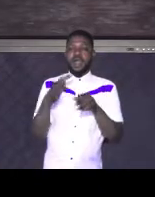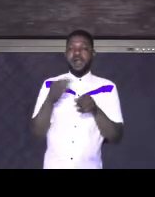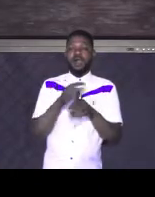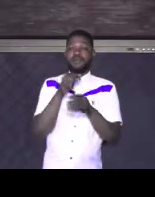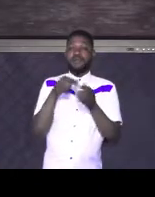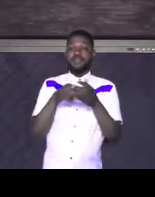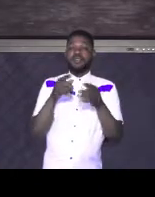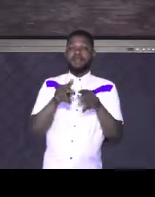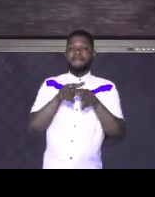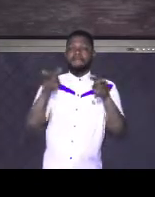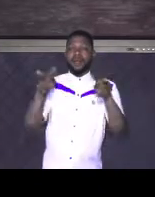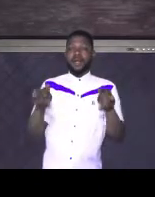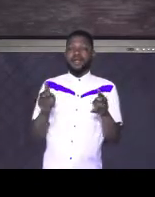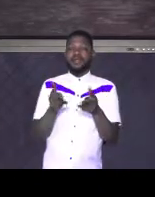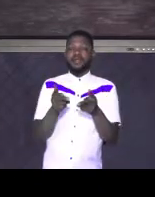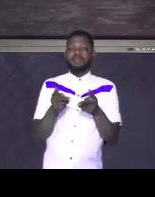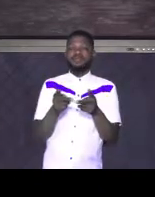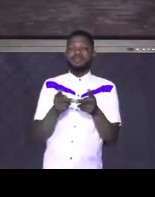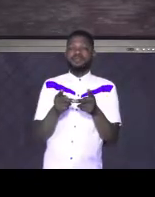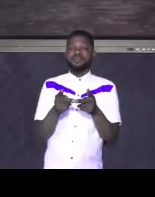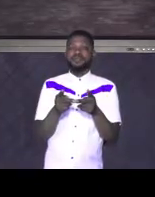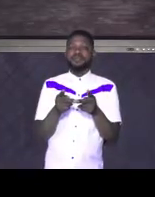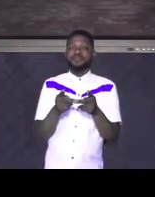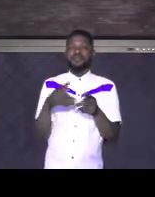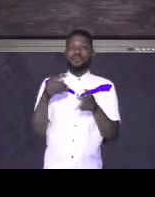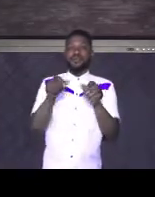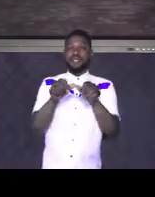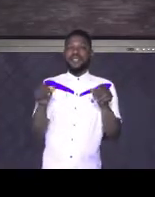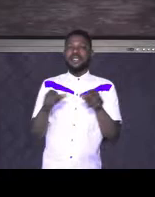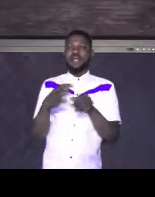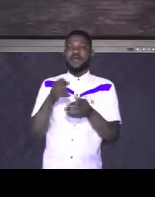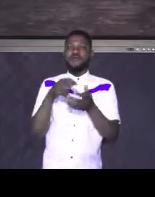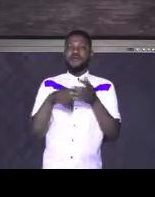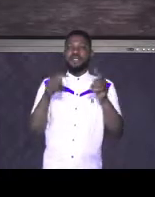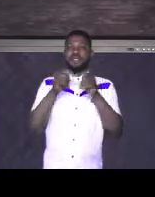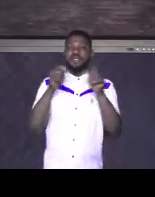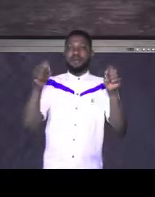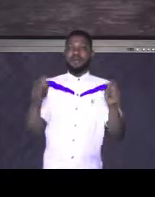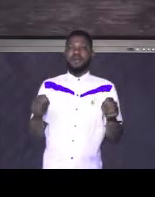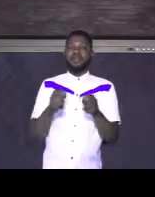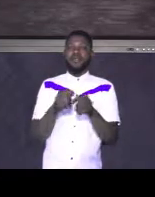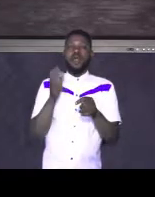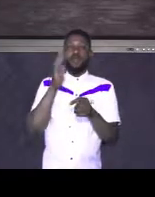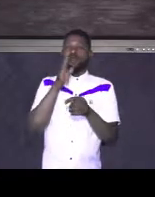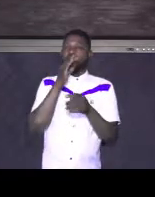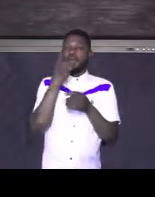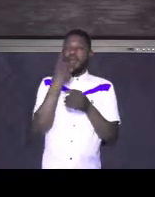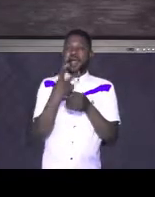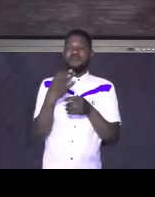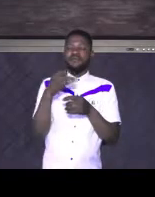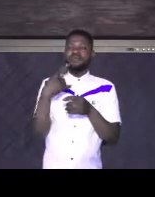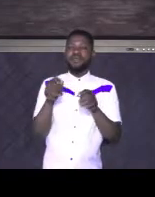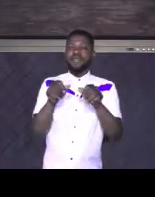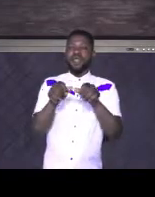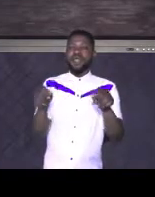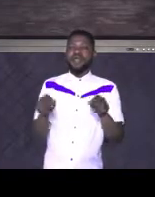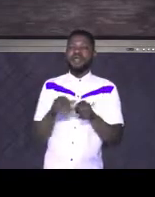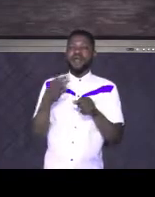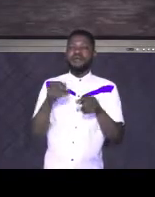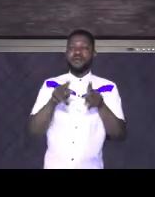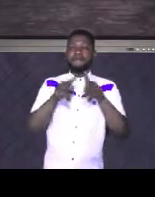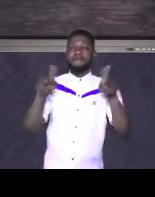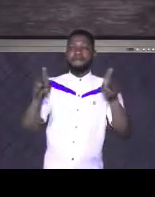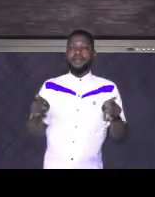of this parallelogram. I'll take that again. The area of this trapezoid will be half of the area of the